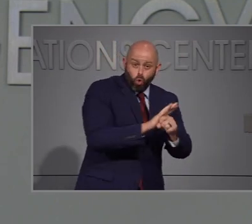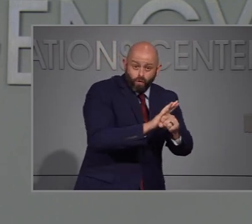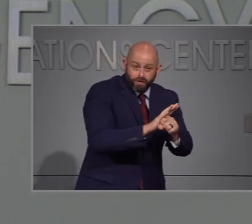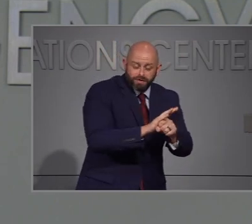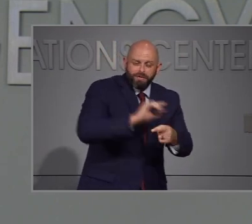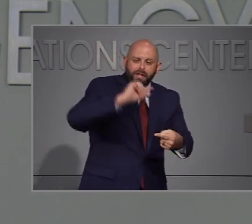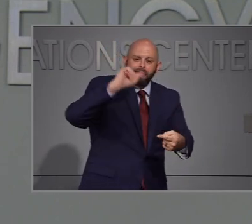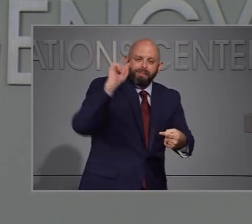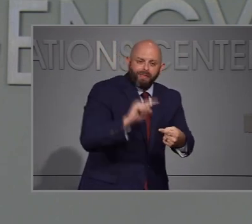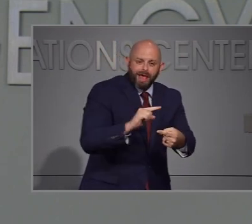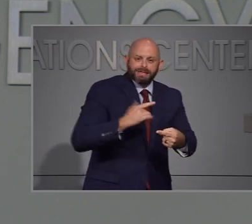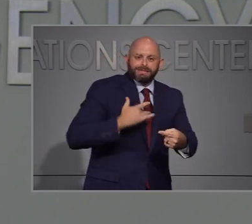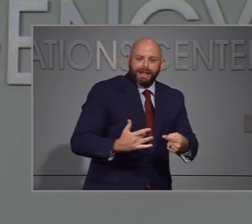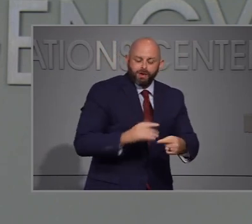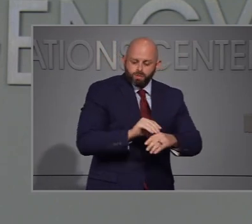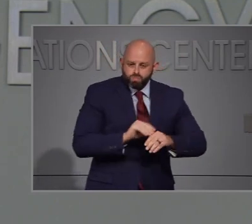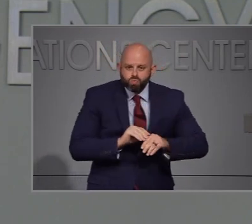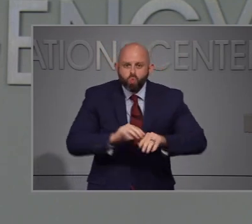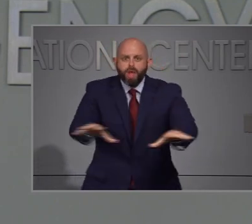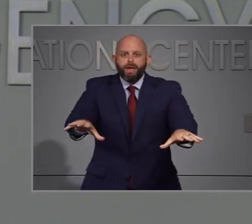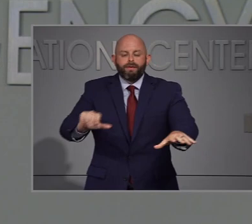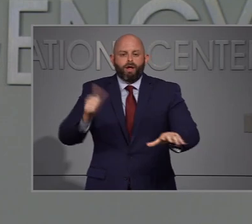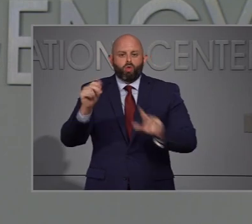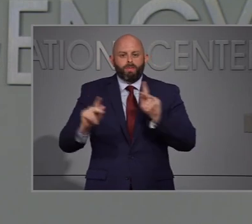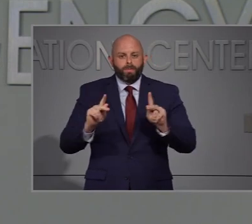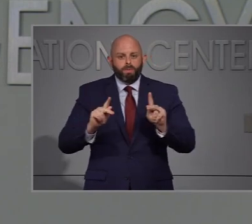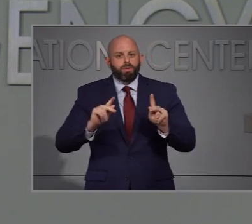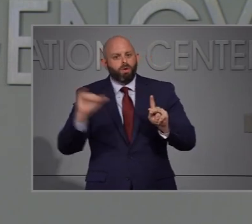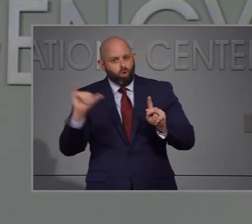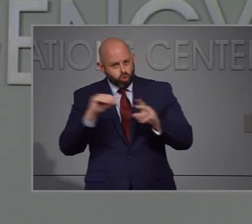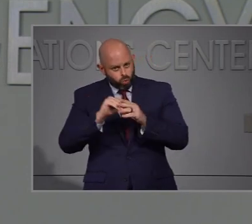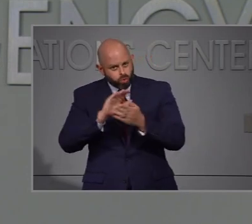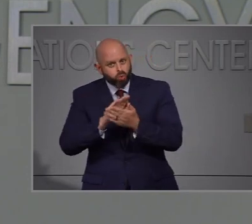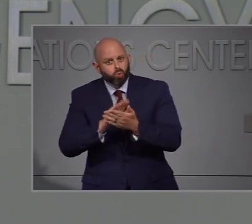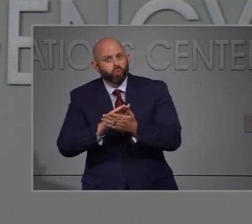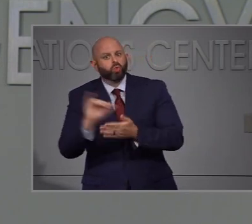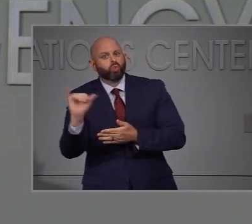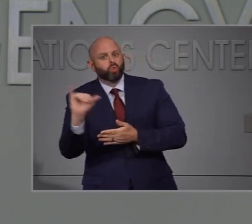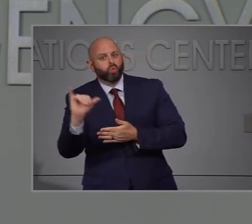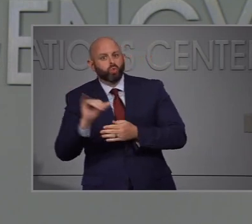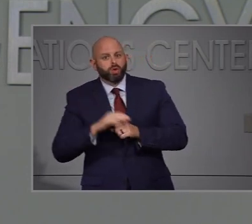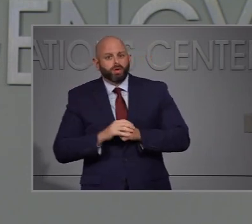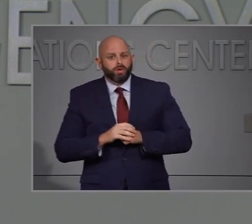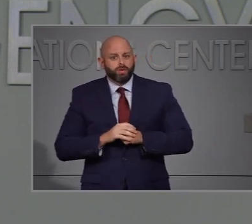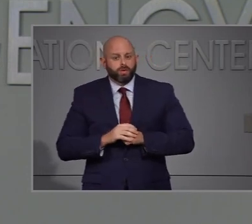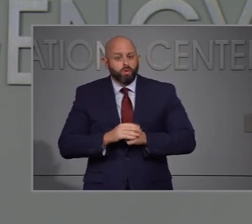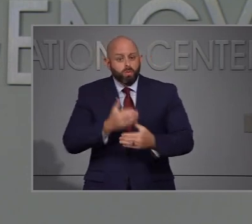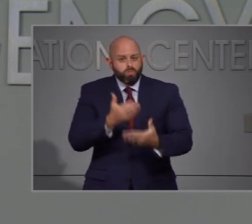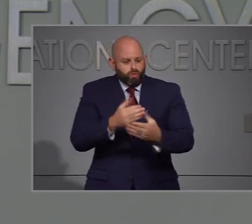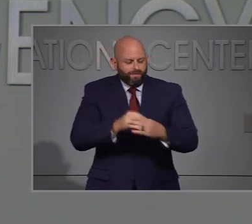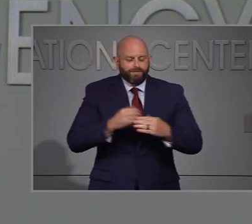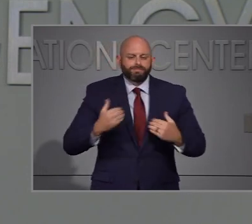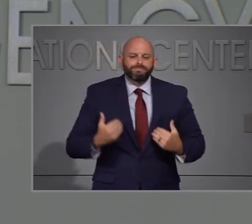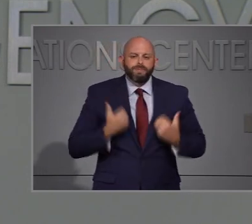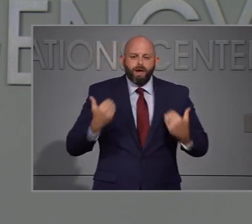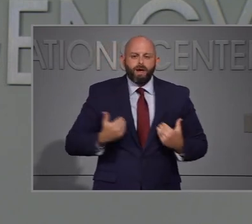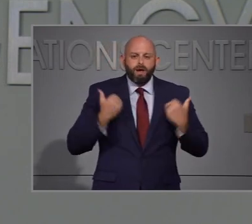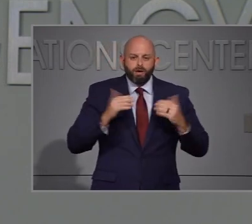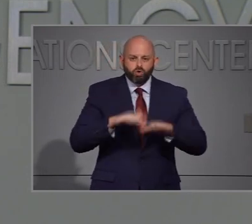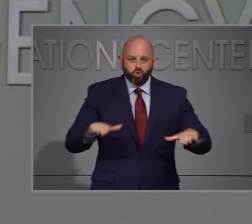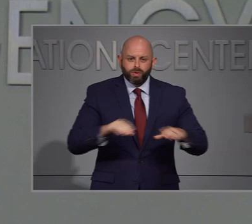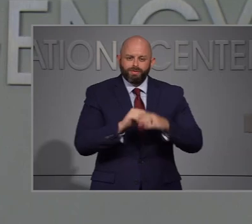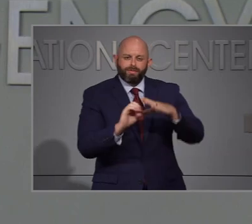others, even in school or group setting. This is particularly evident in younger, elementary-age